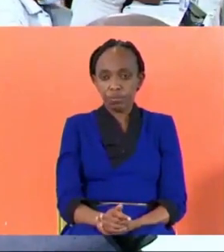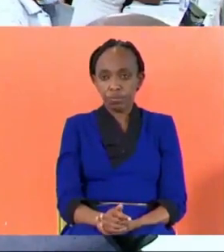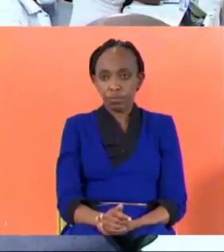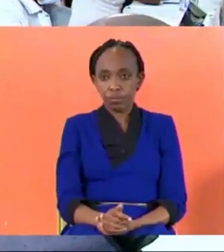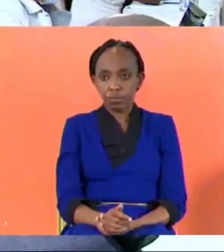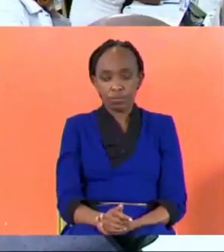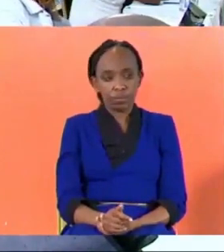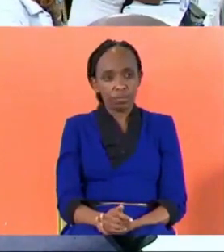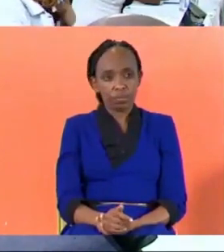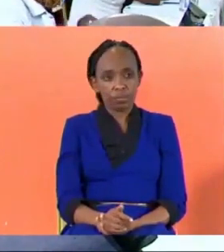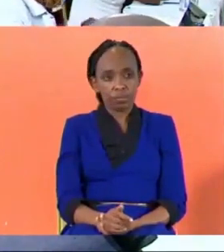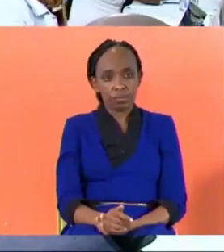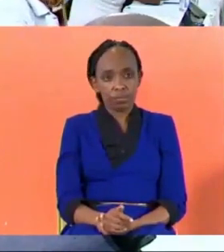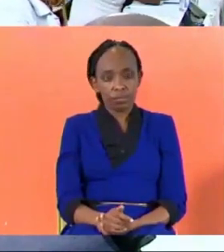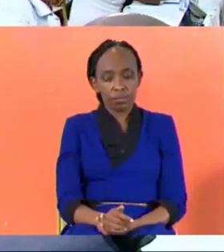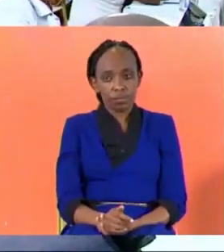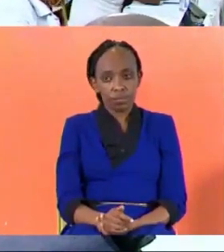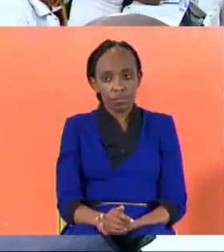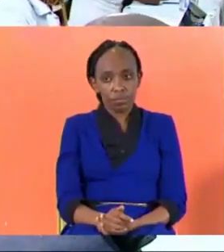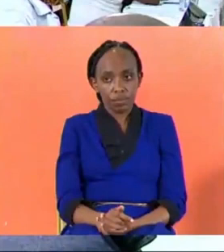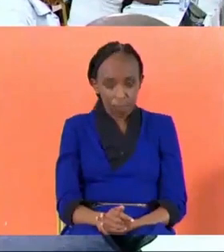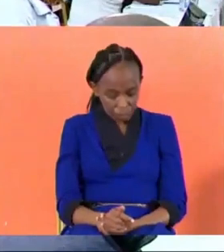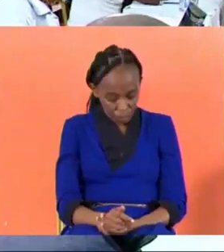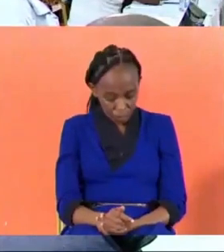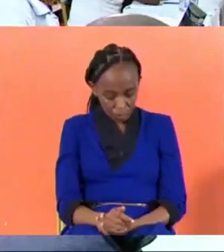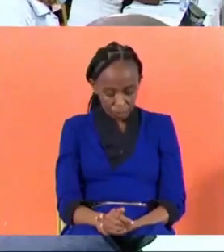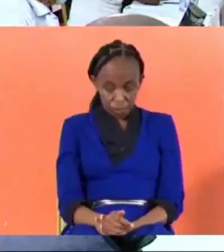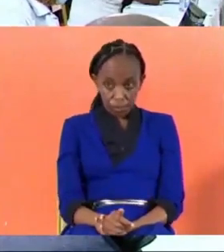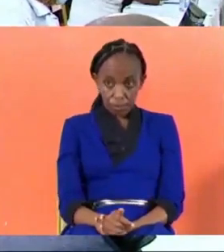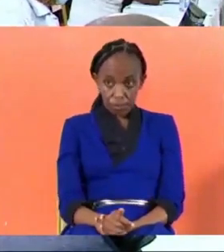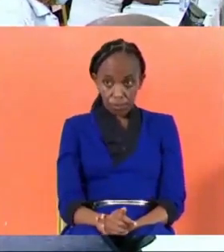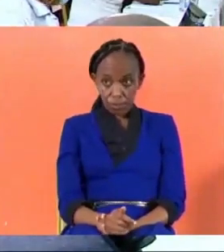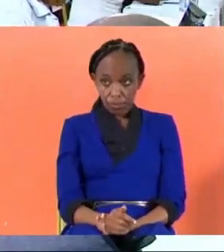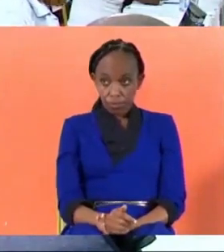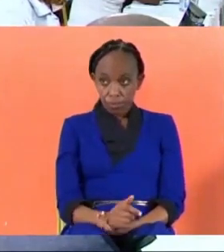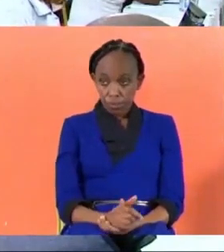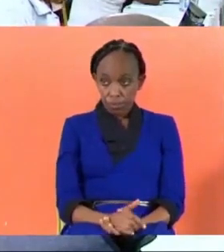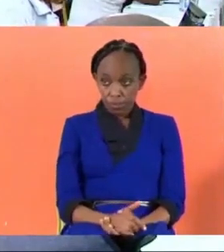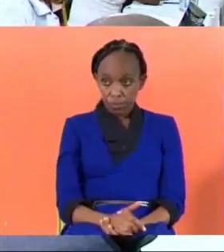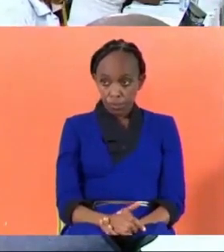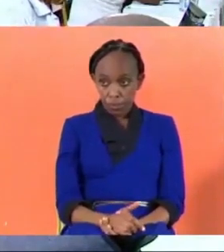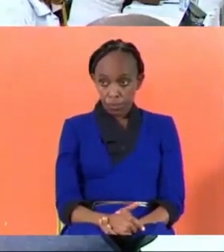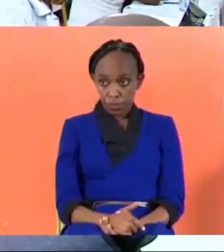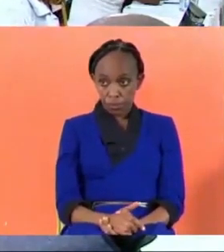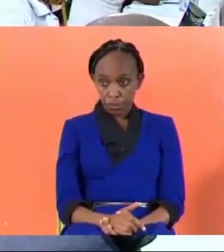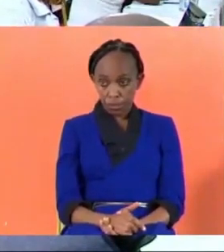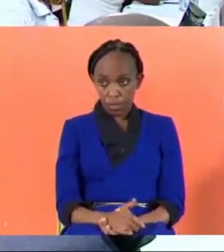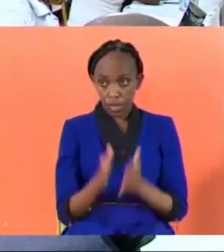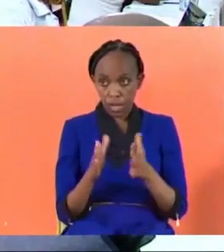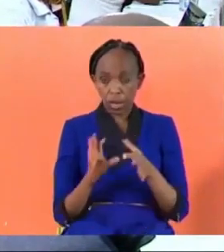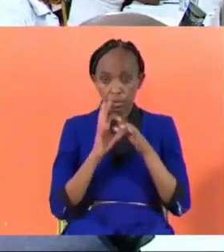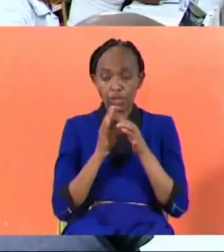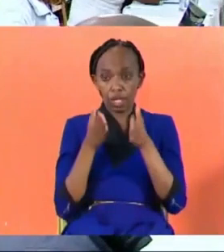Hello? Yes. I hope I'm... Yes, we can hear you. We can hear you. I hope I'm audible. Yeah, so I'm joined